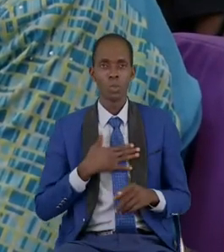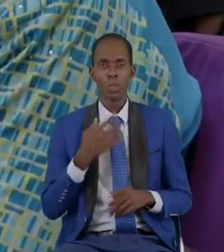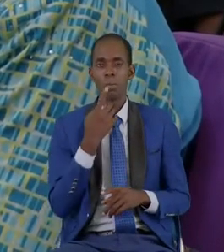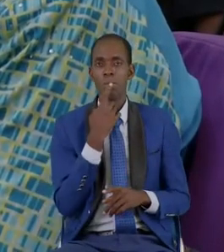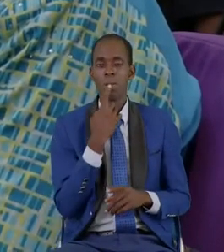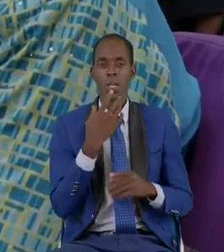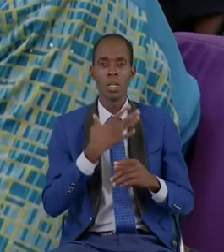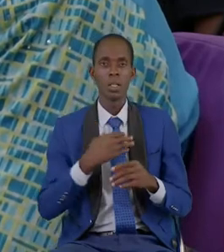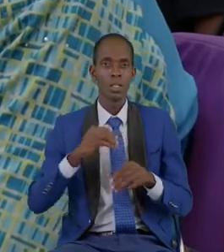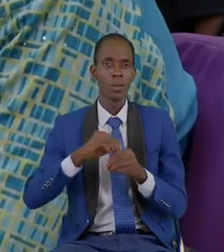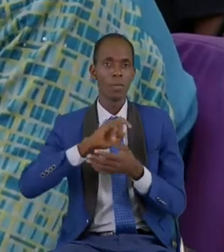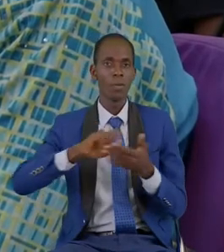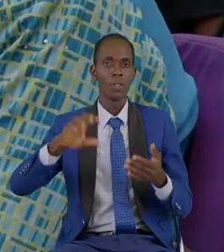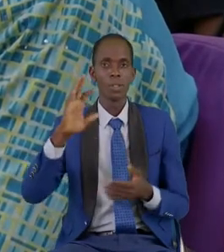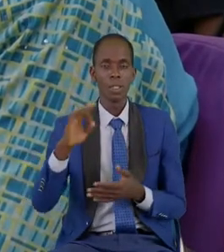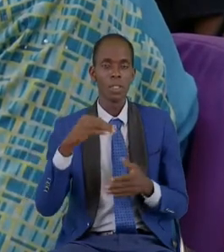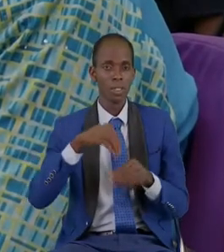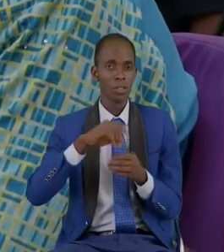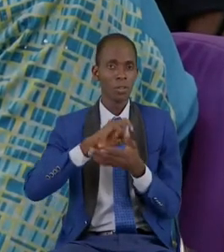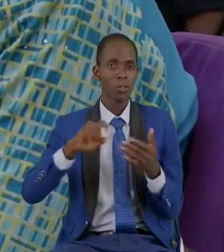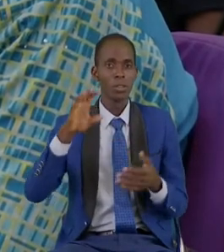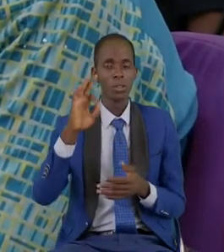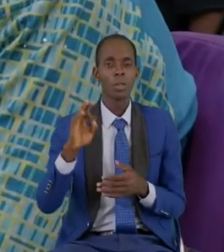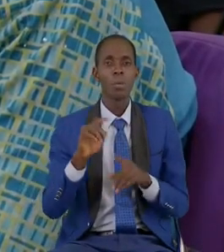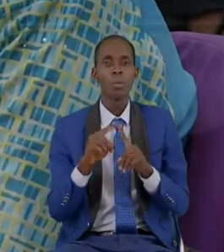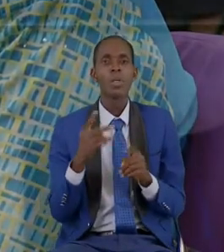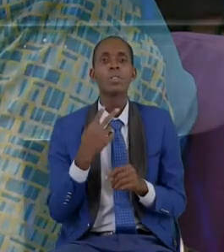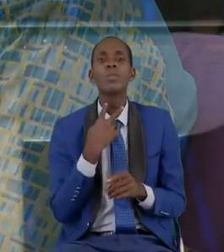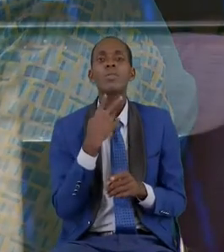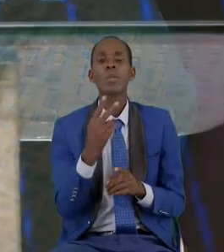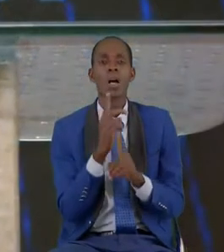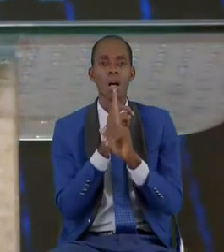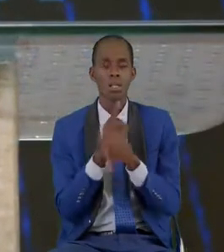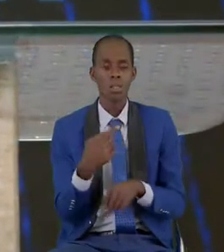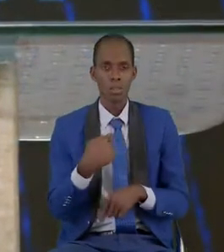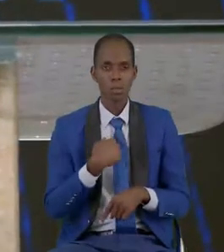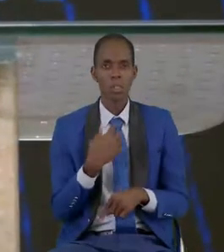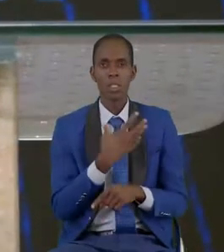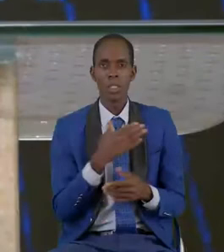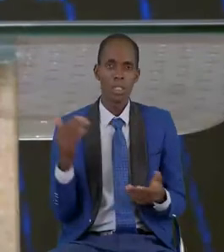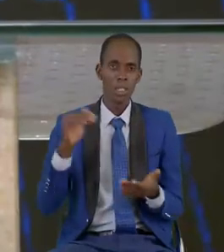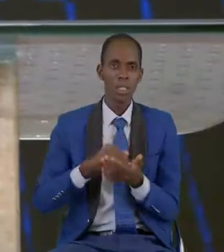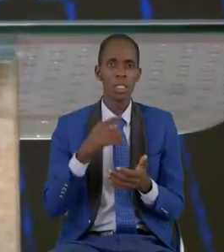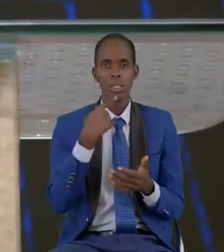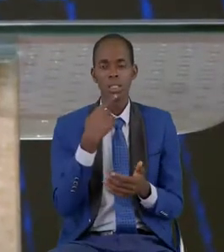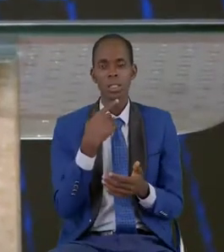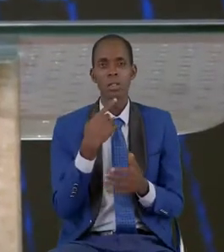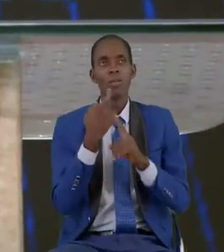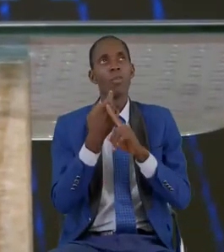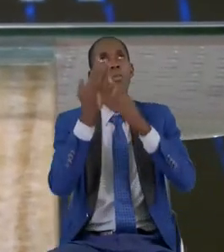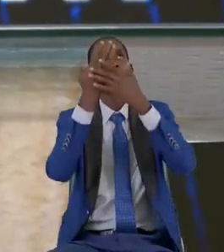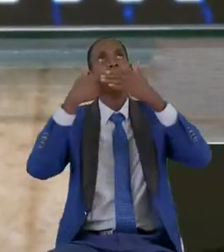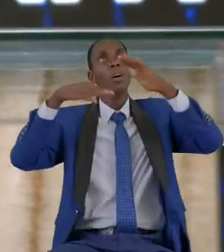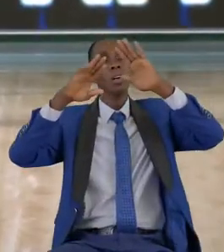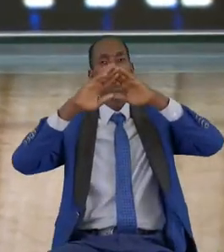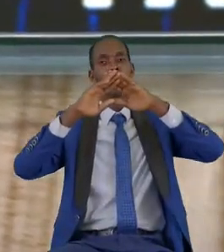And then it says in verse 9, but the voice answered me again from heaven. That should